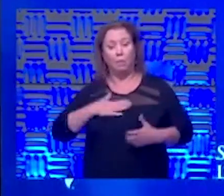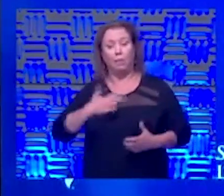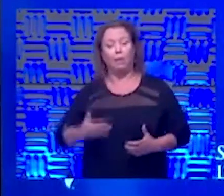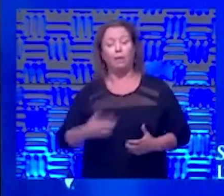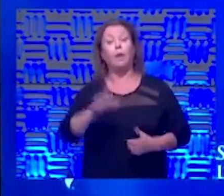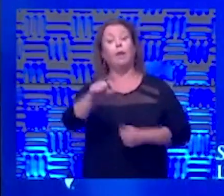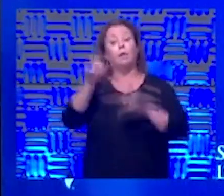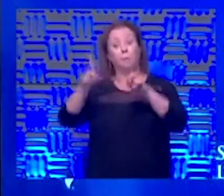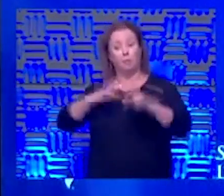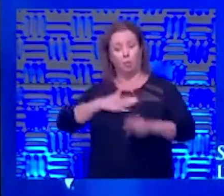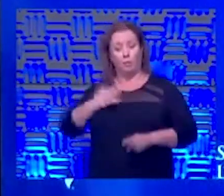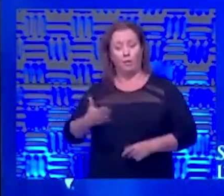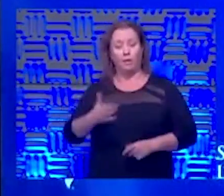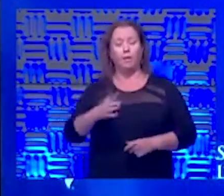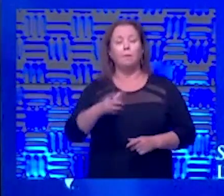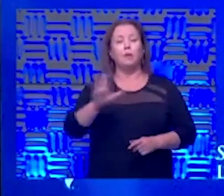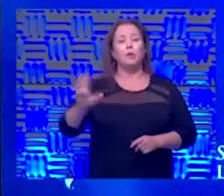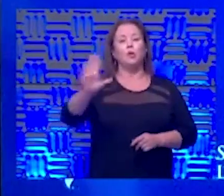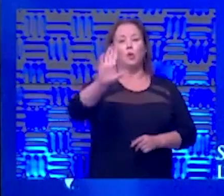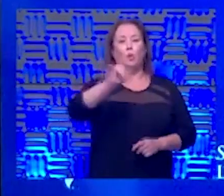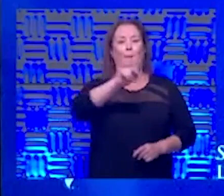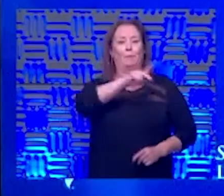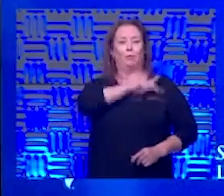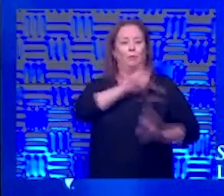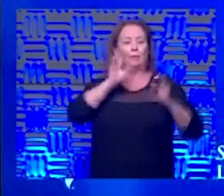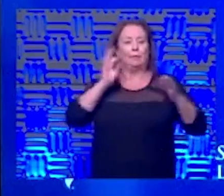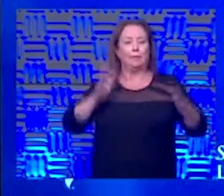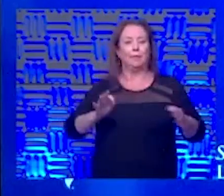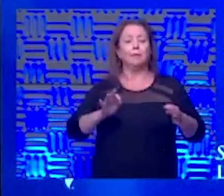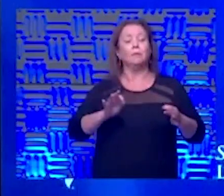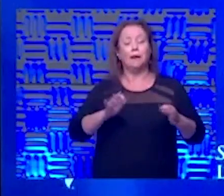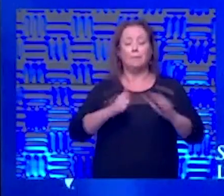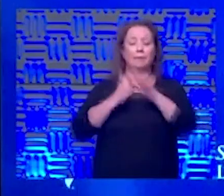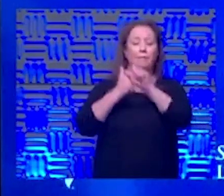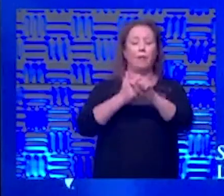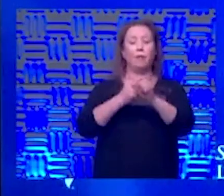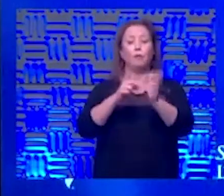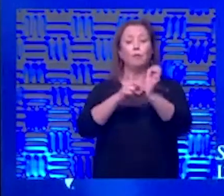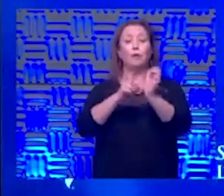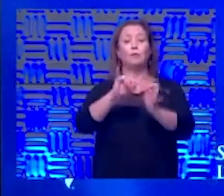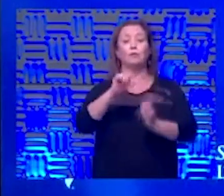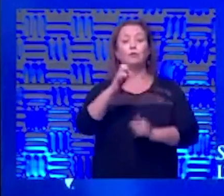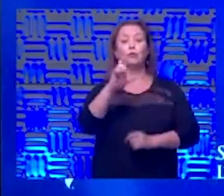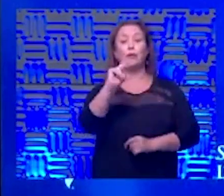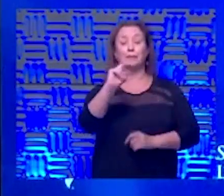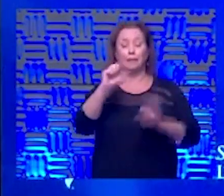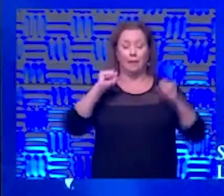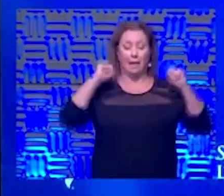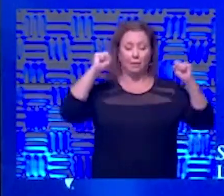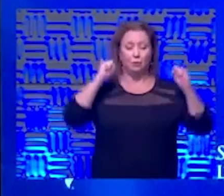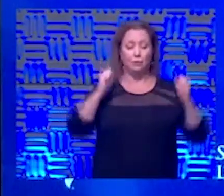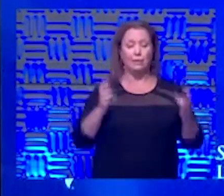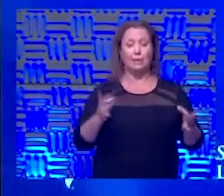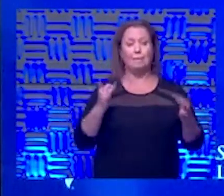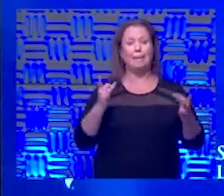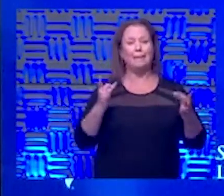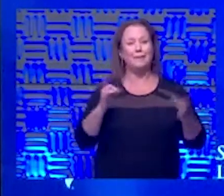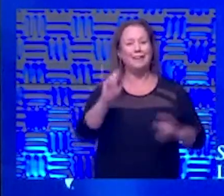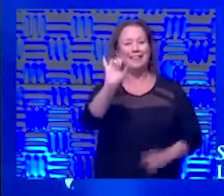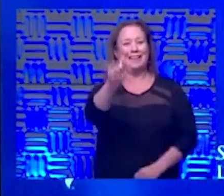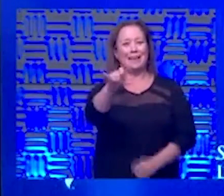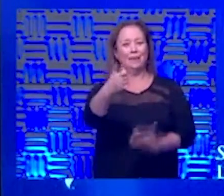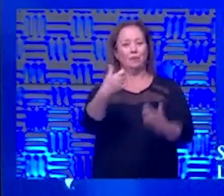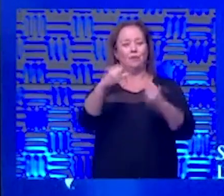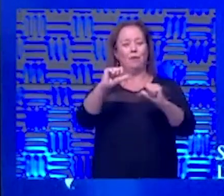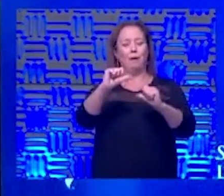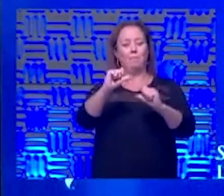that personal decision, and along the way, follow the example that Dr. Johnson is setting for us through exercise, meditation, and things of that nature to try